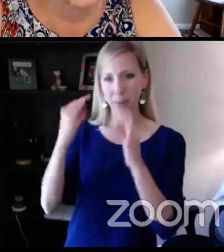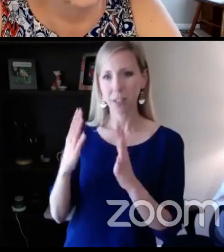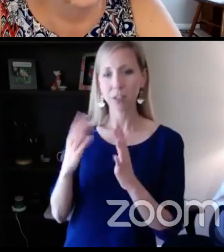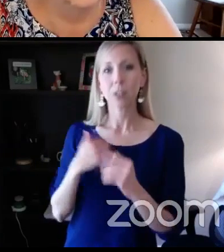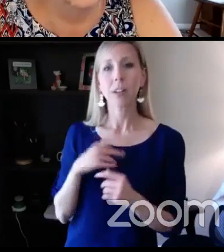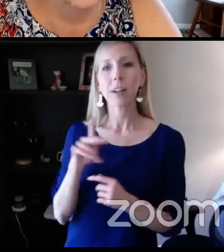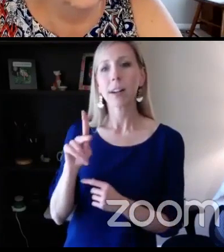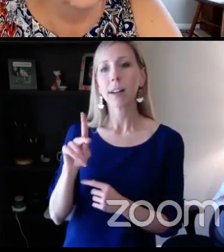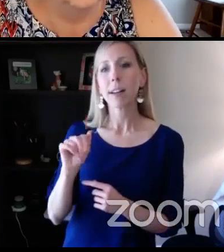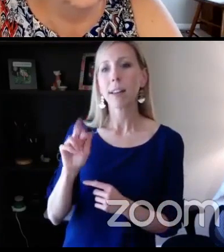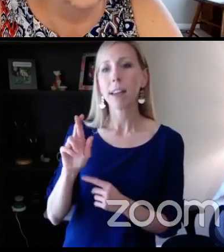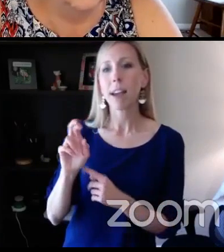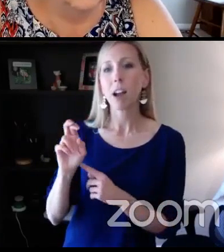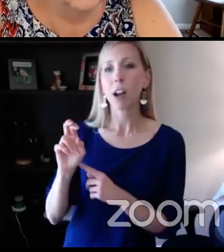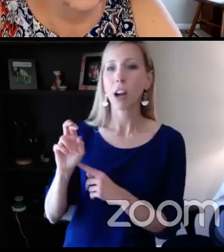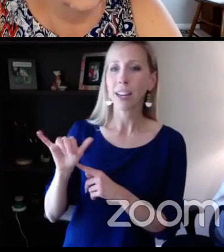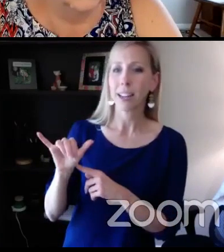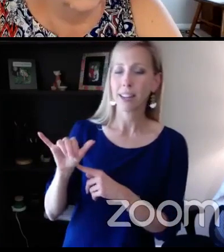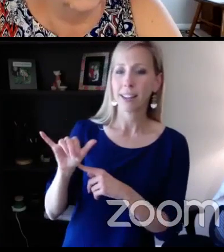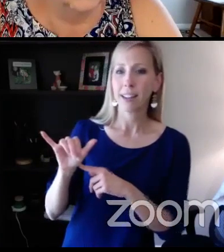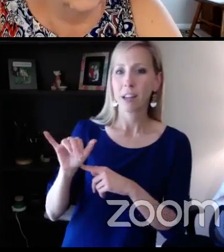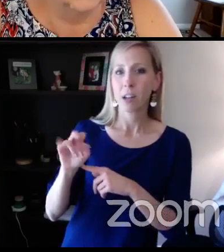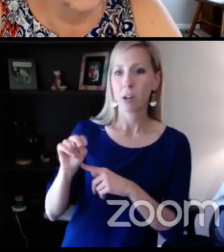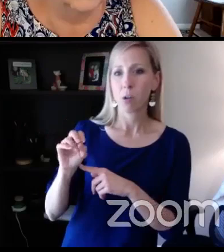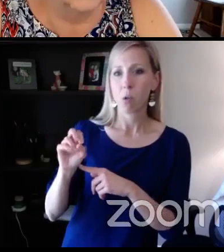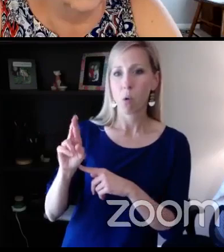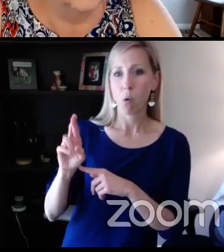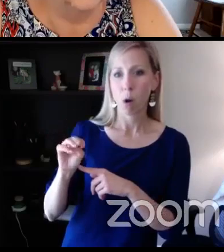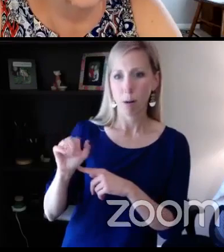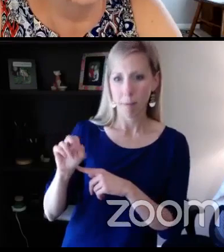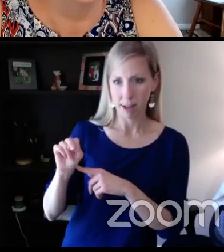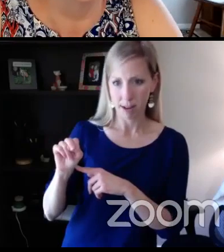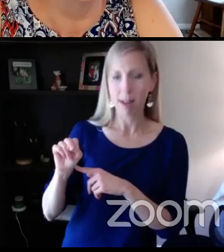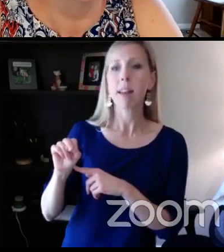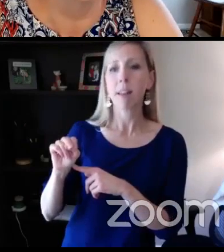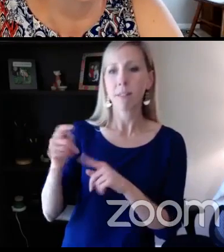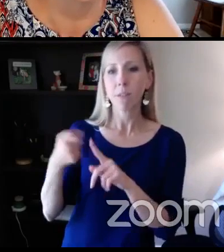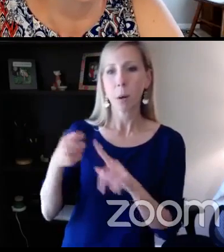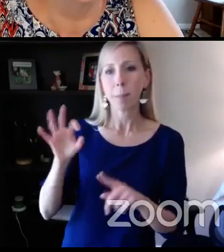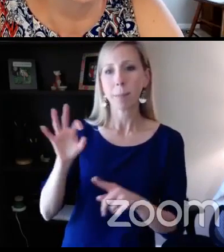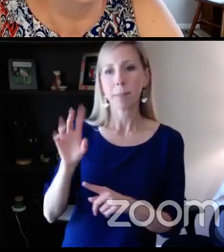Norman, you may know her from the DFW area. And